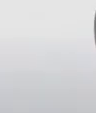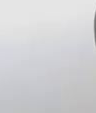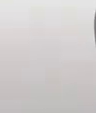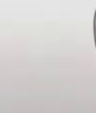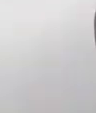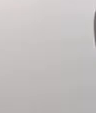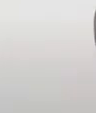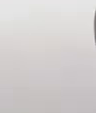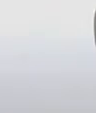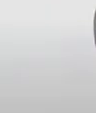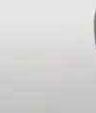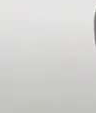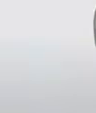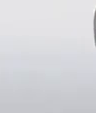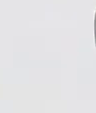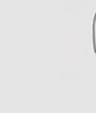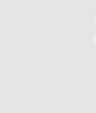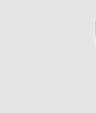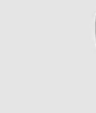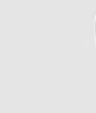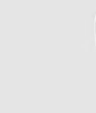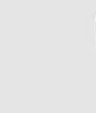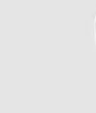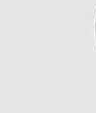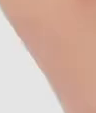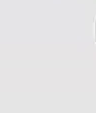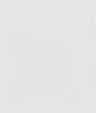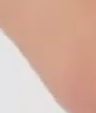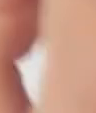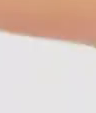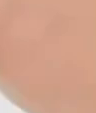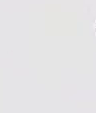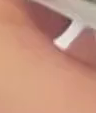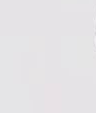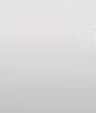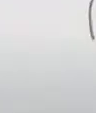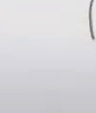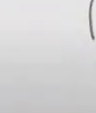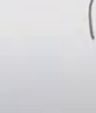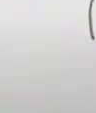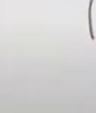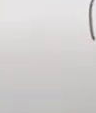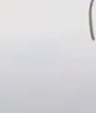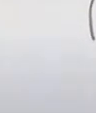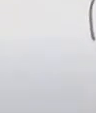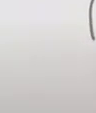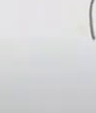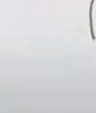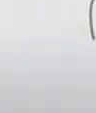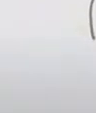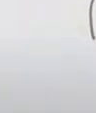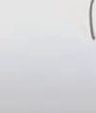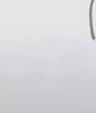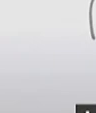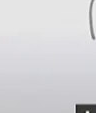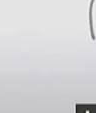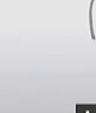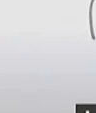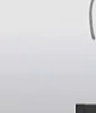Antibiotics are antibacterial compounds kill or halt the growth of certain bacteria and can be used to treat infection.